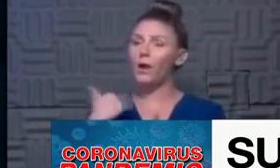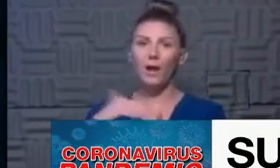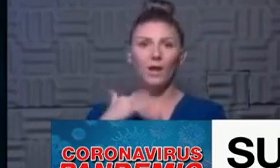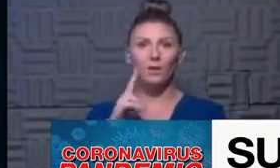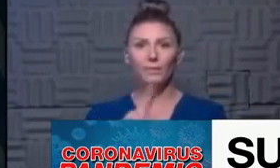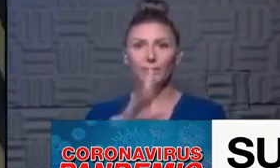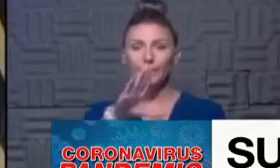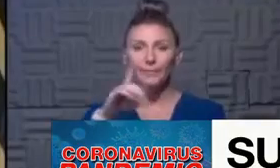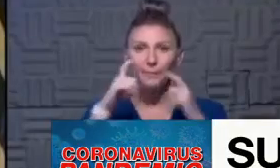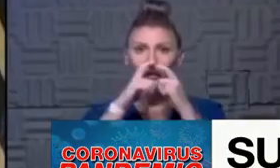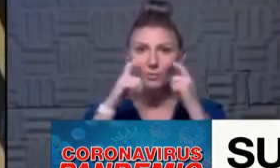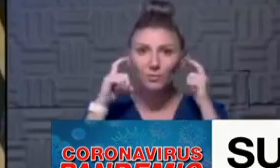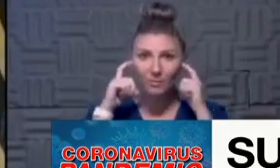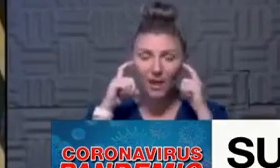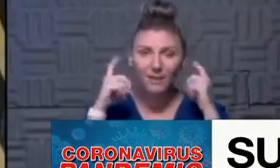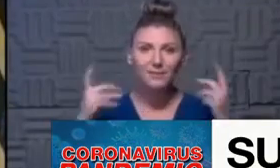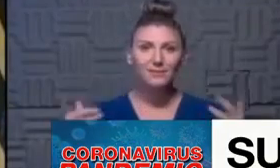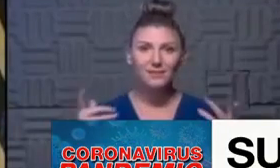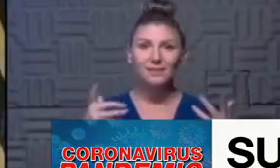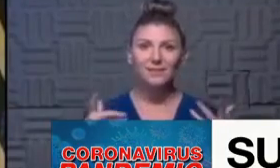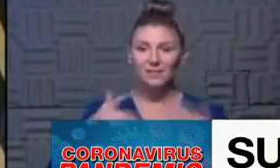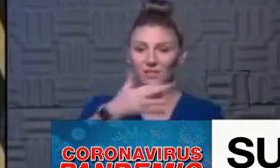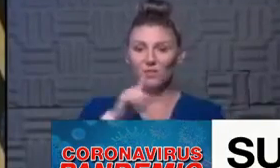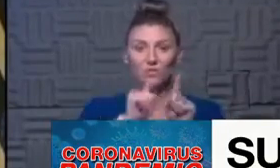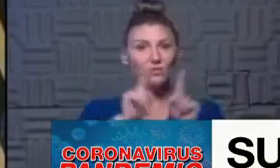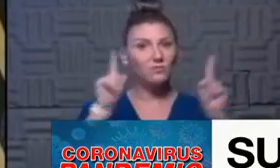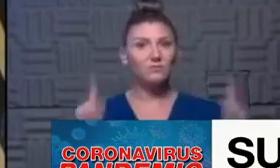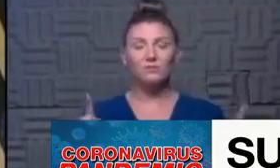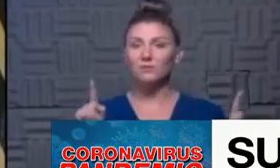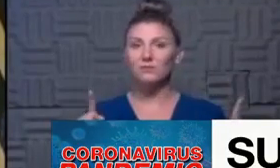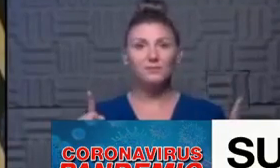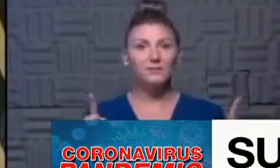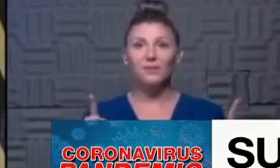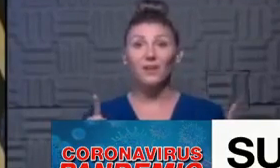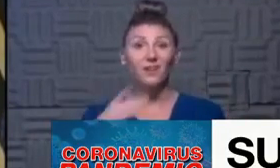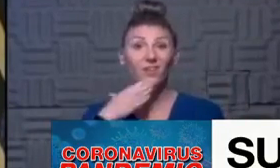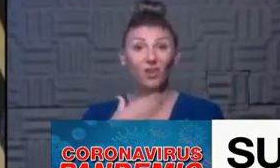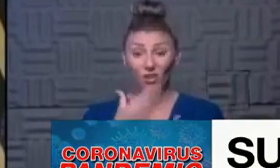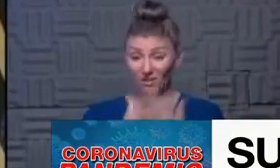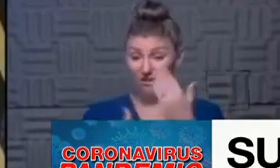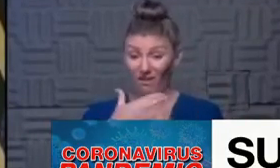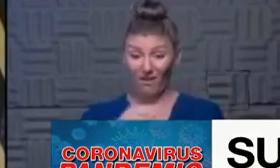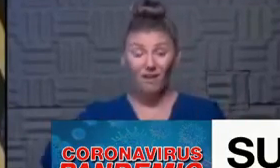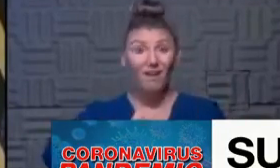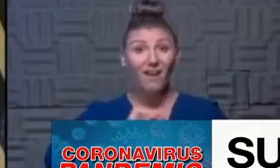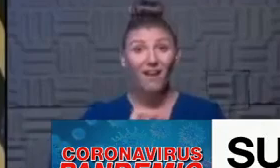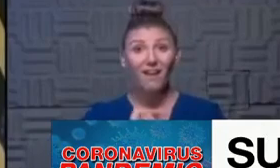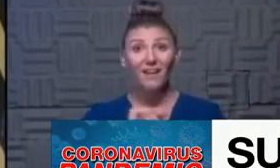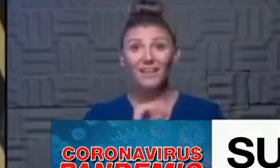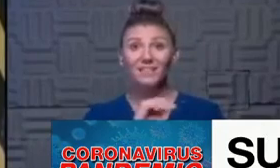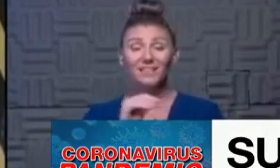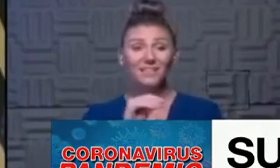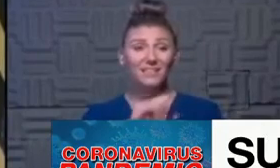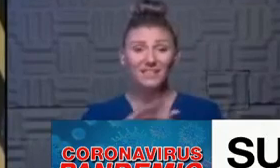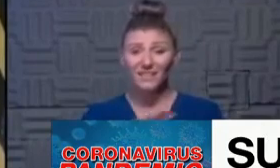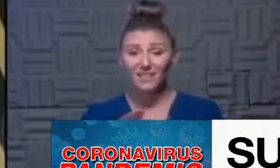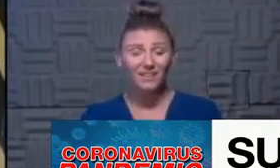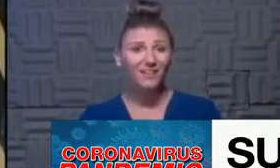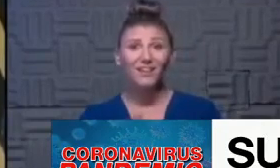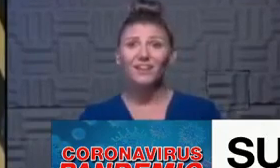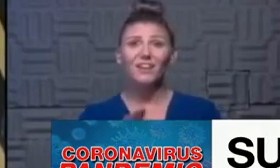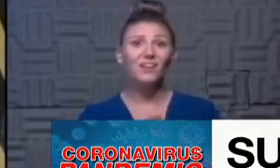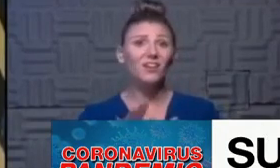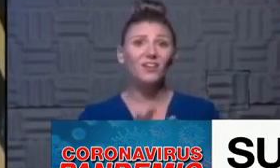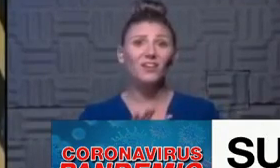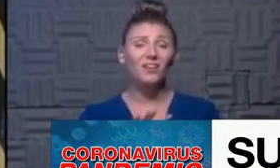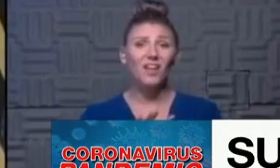wearing your mask, social distancing, you know, good hand hygiene and clean, you know, cleaning